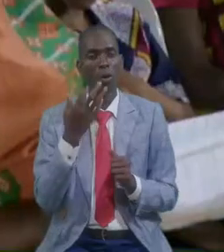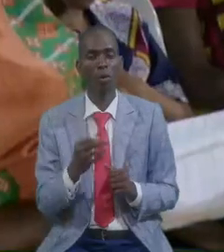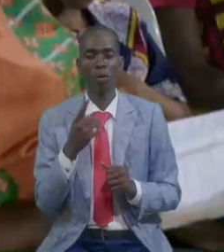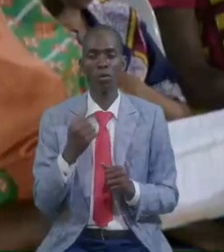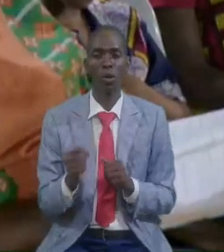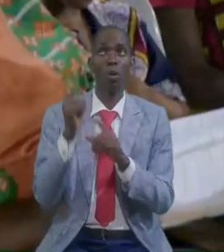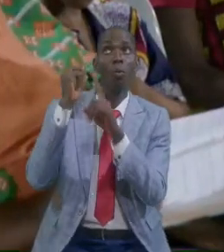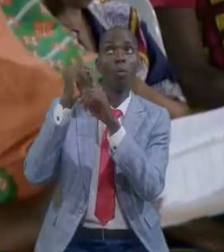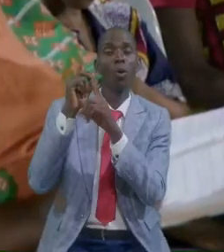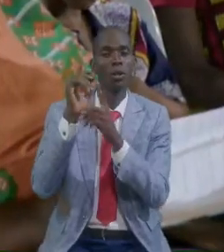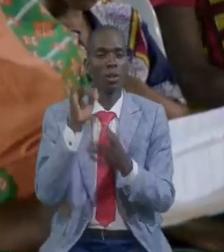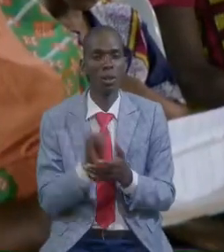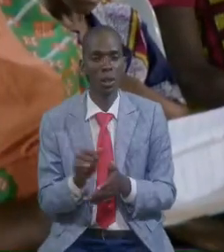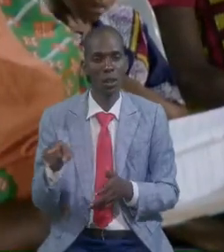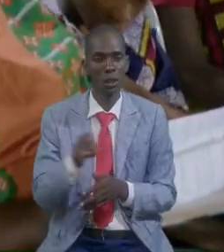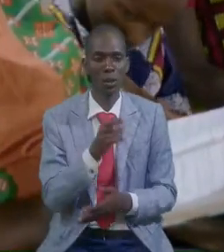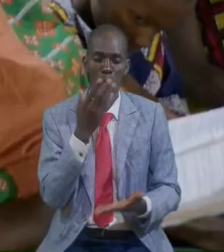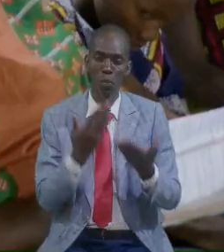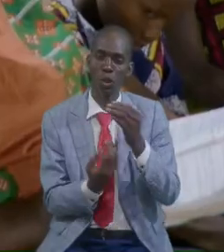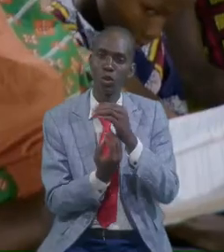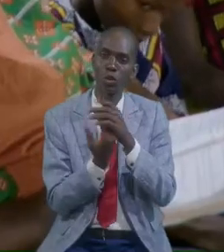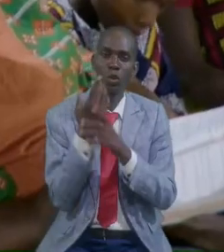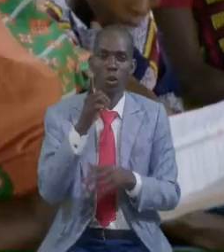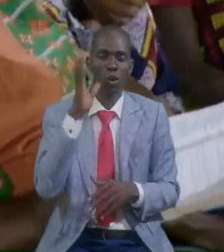grow thereby. You will grow.